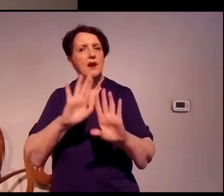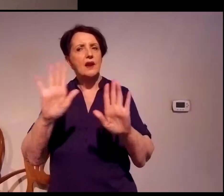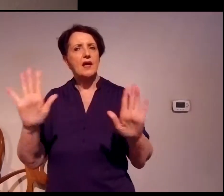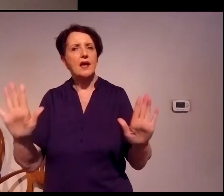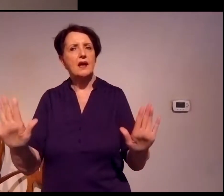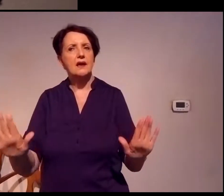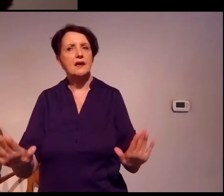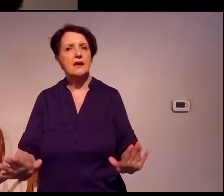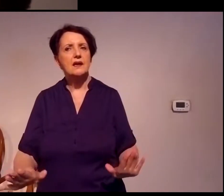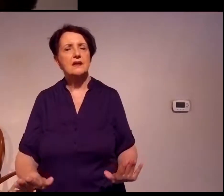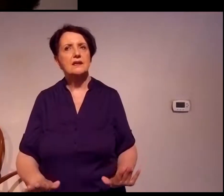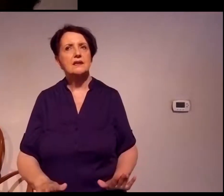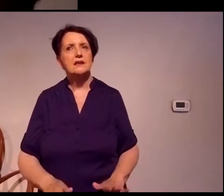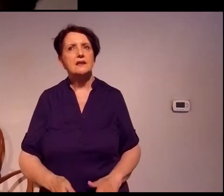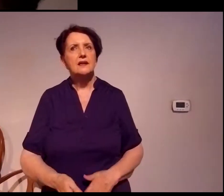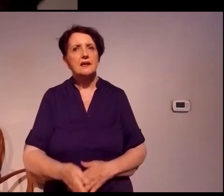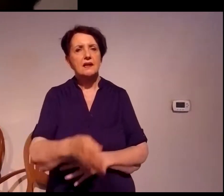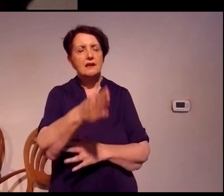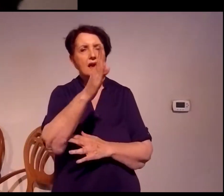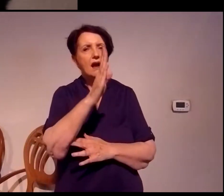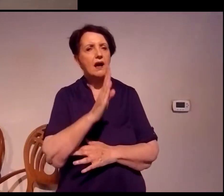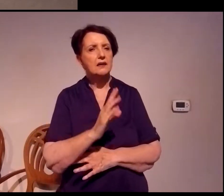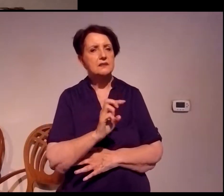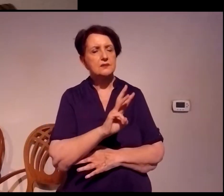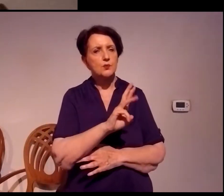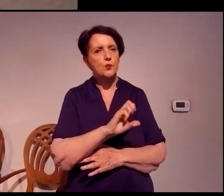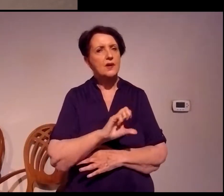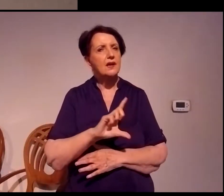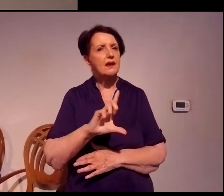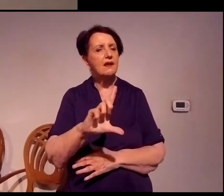God's will is the way.